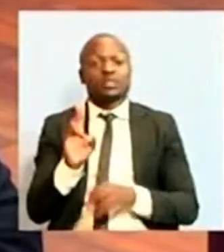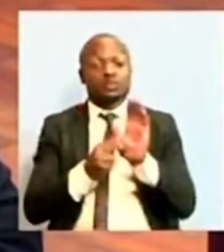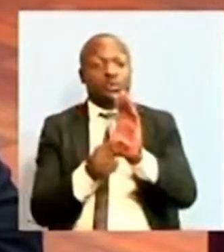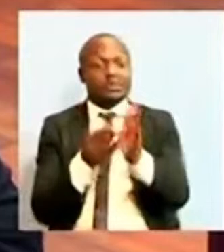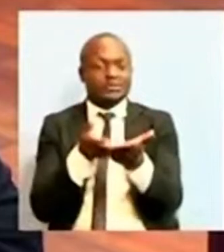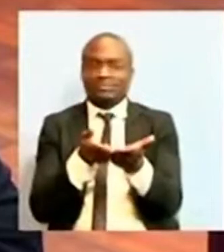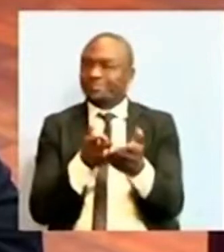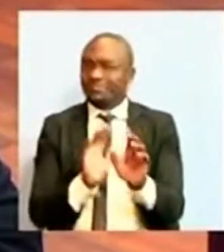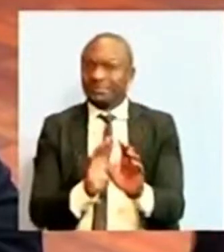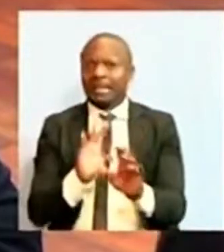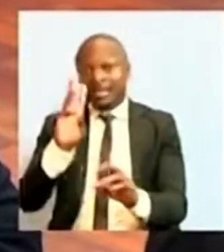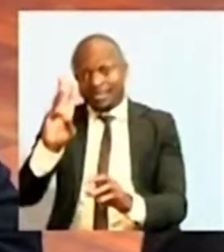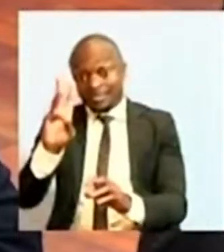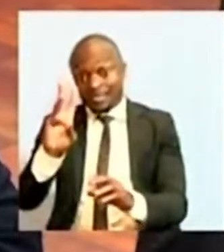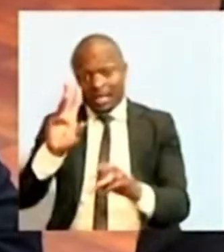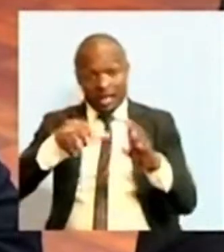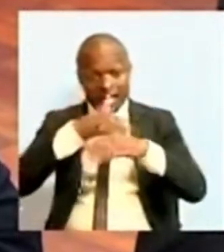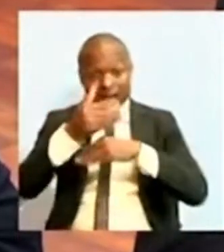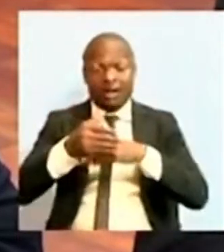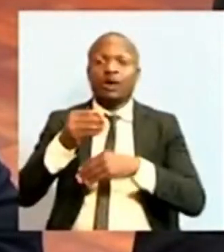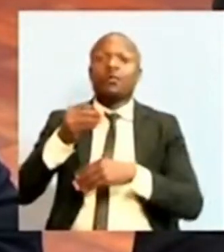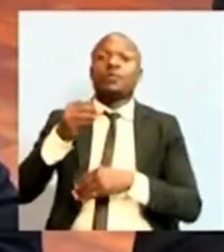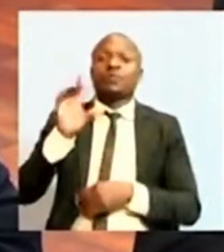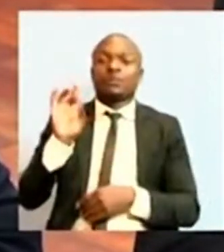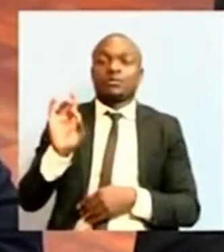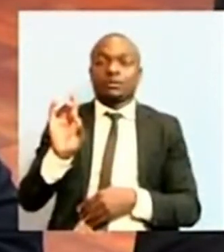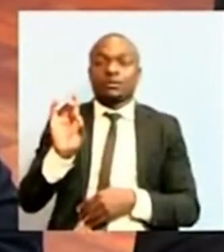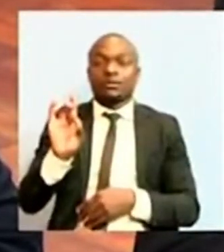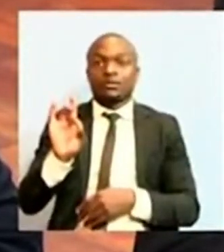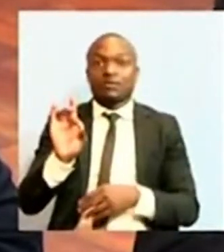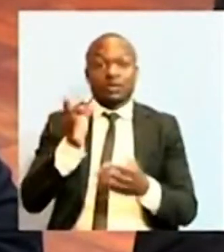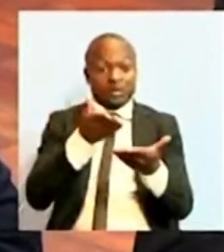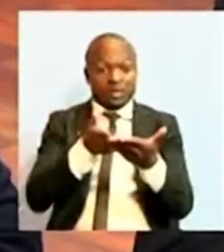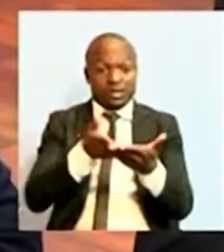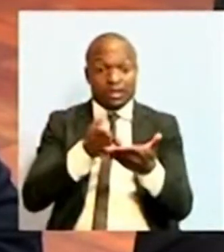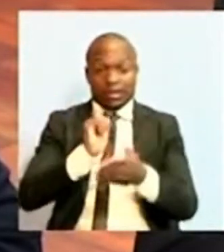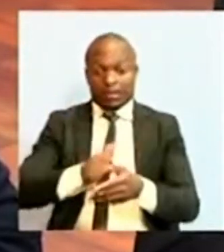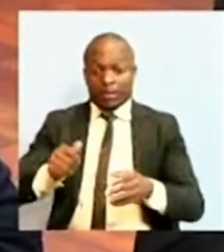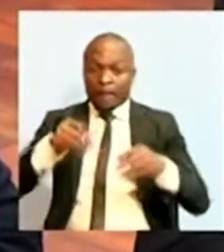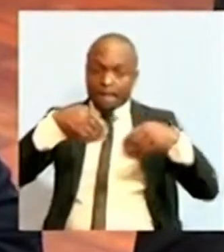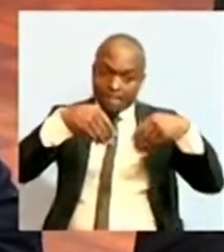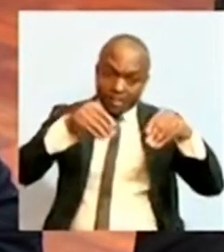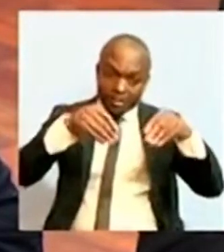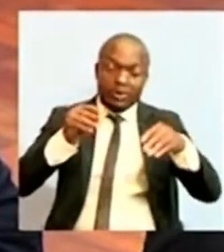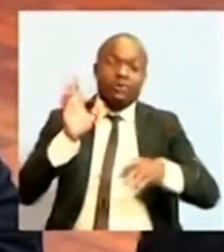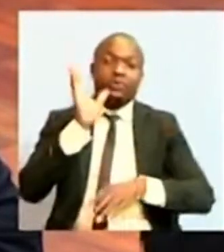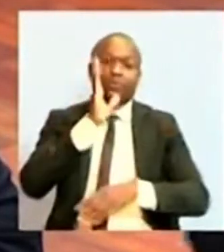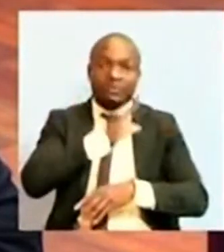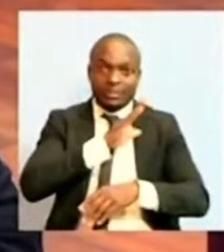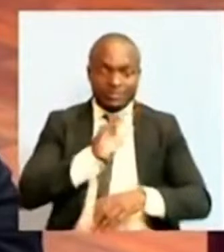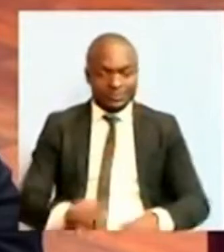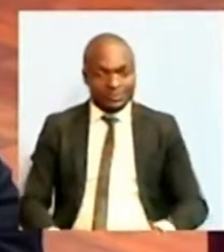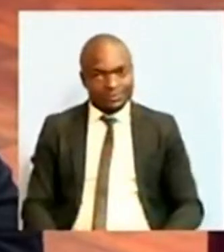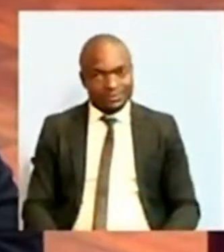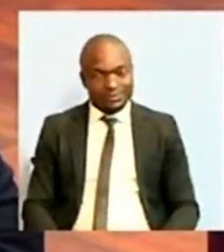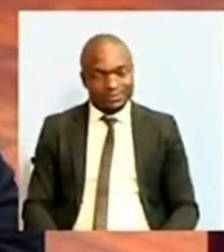Chair, 6 of the 8 above mentioned assets were disposed of,